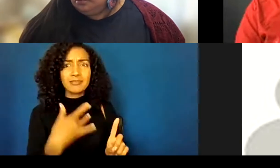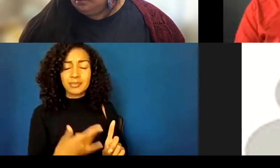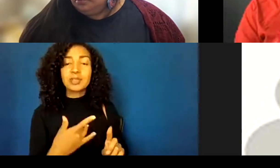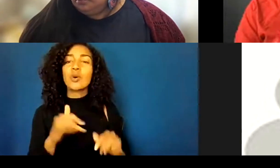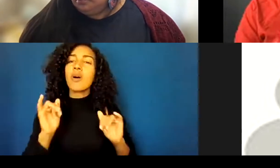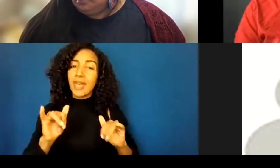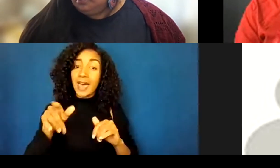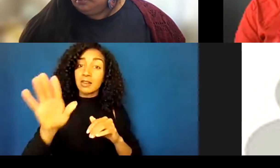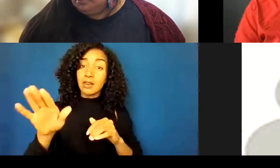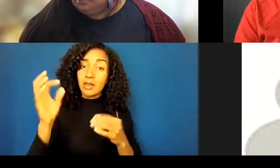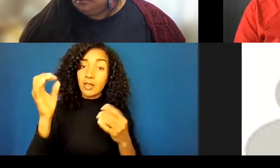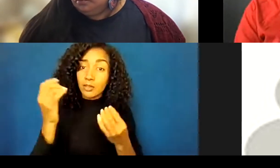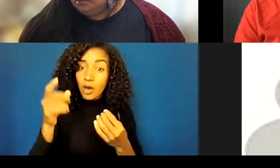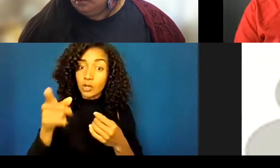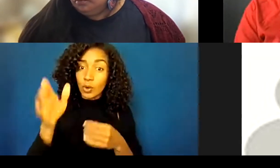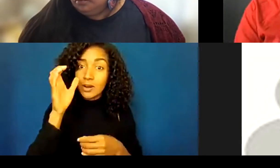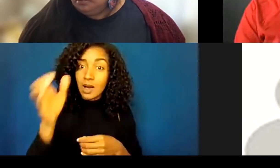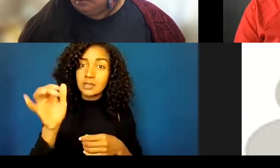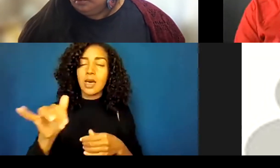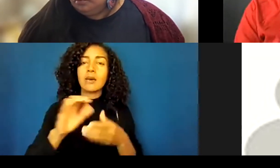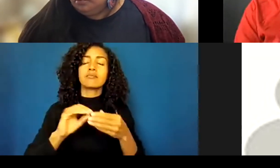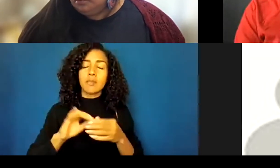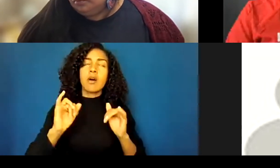thoughts of mine, but thank you for explaining that.